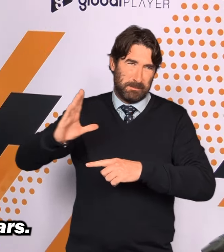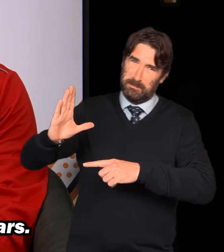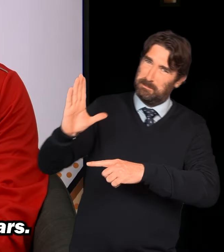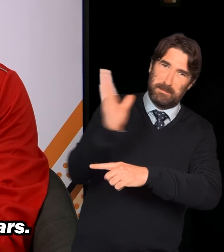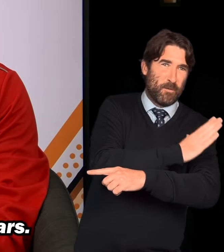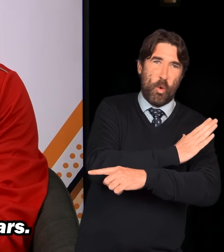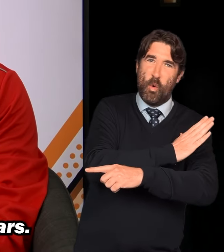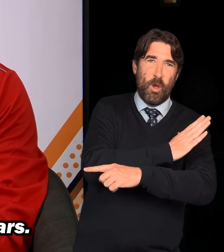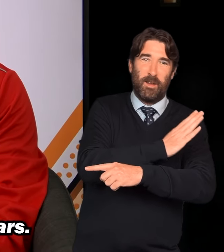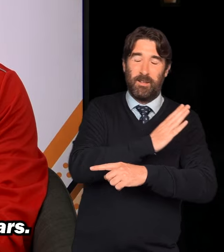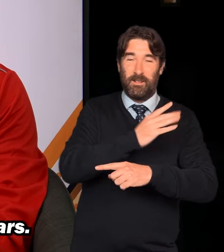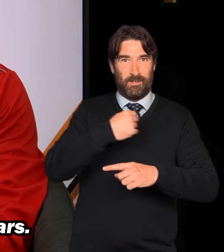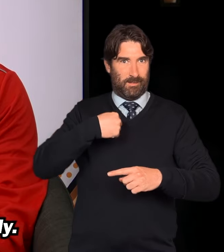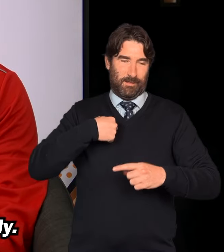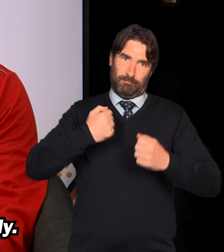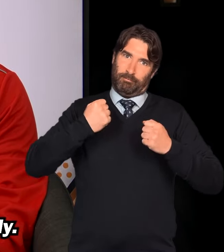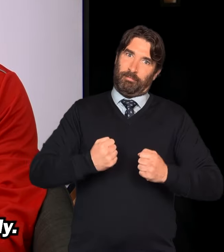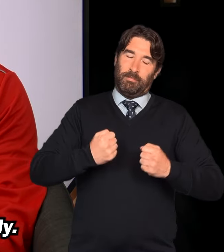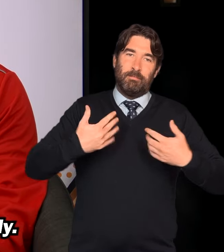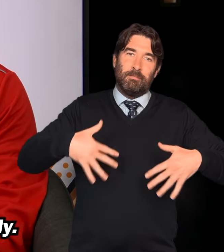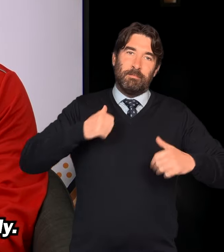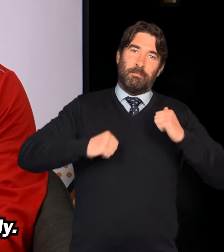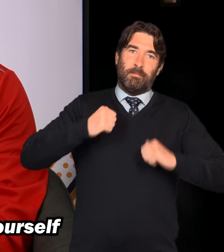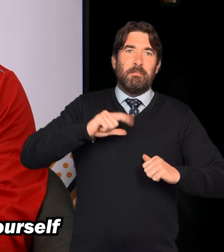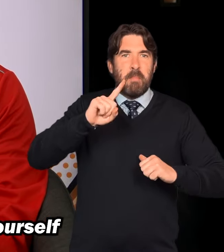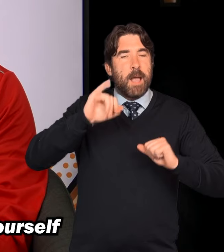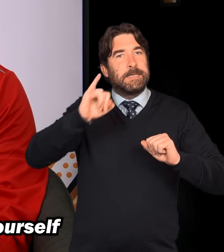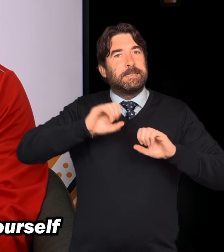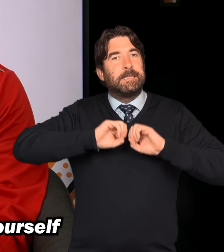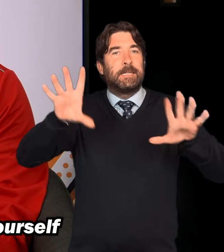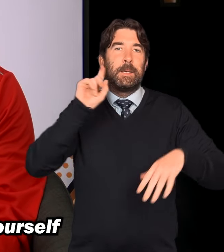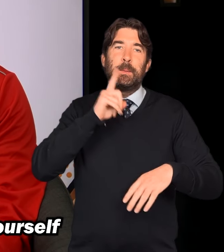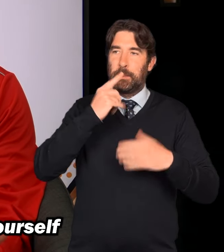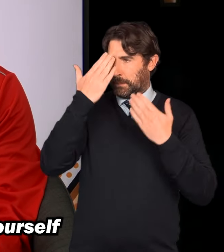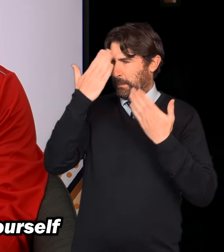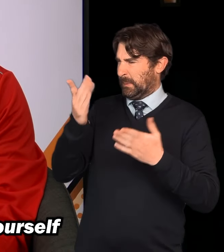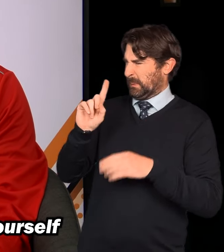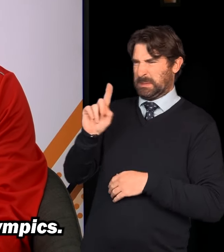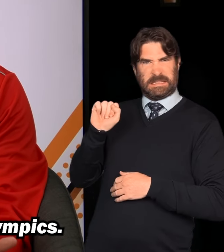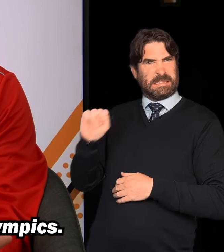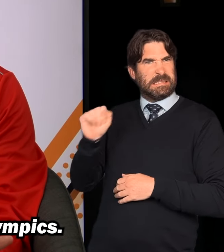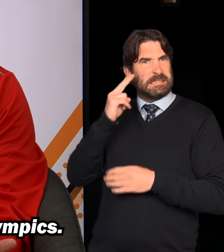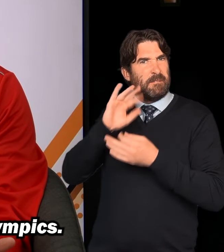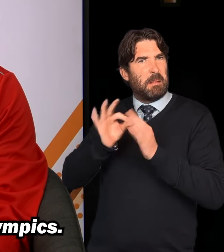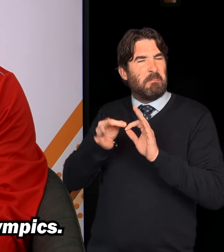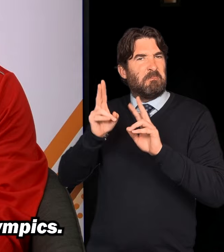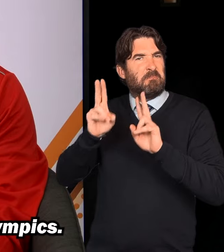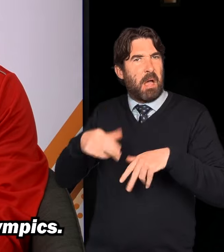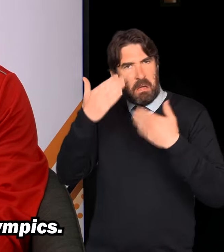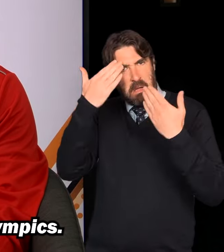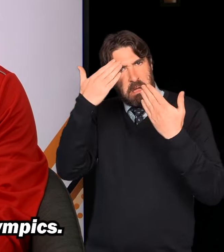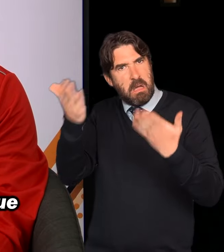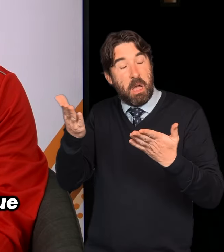it predates by about 30, 40 years, so it's massive, but obviously, yes, not many people like yourself hadn't really heard of